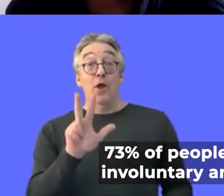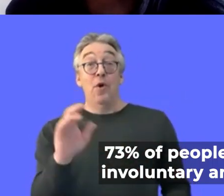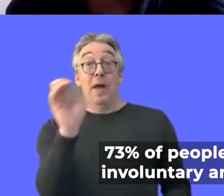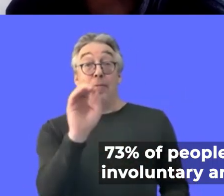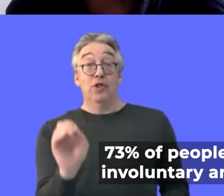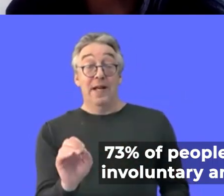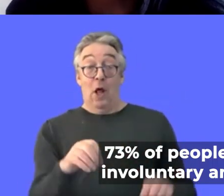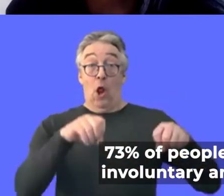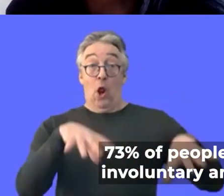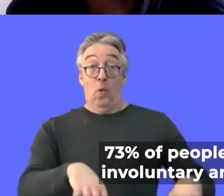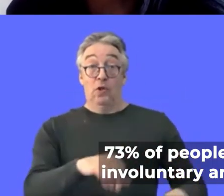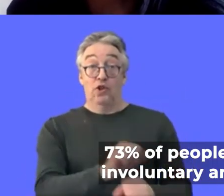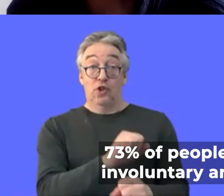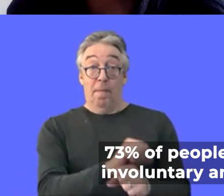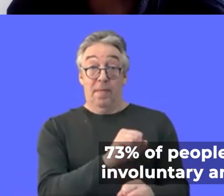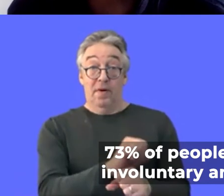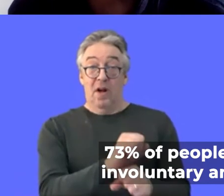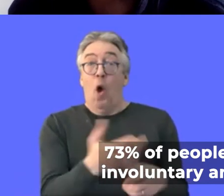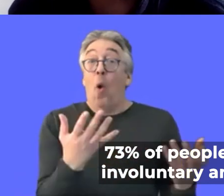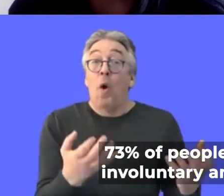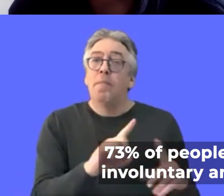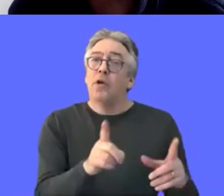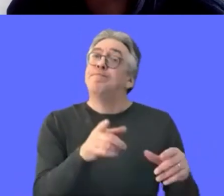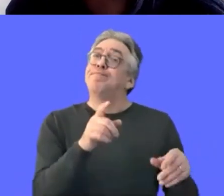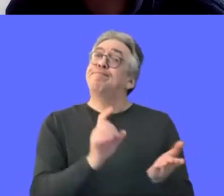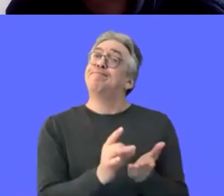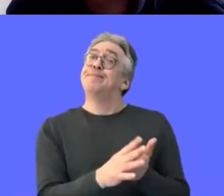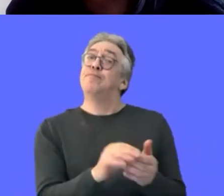job involuntarily do so